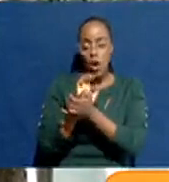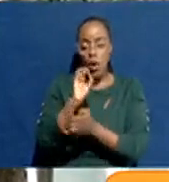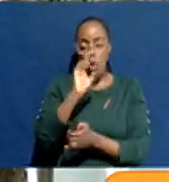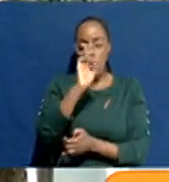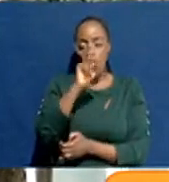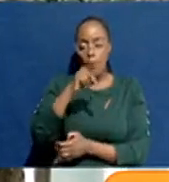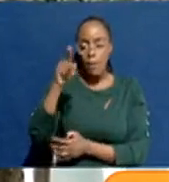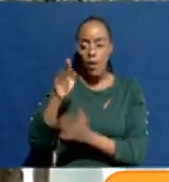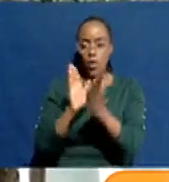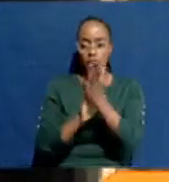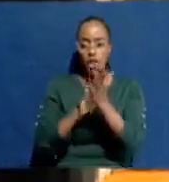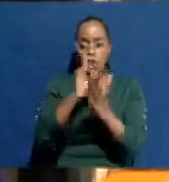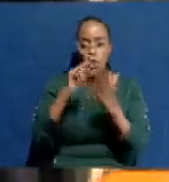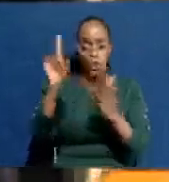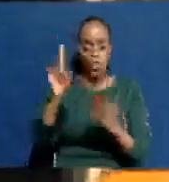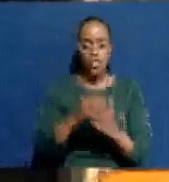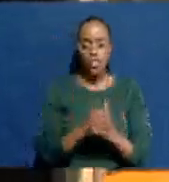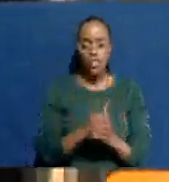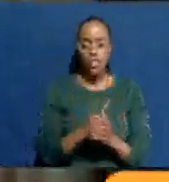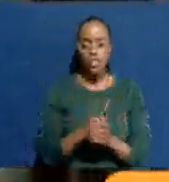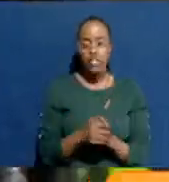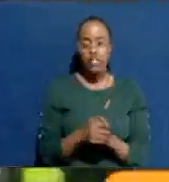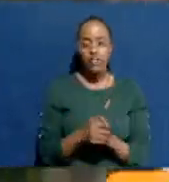with appropriate recommendations.